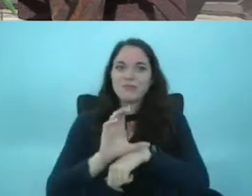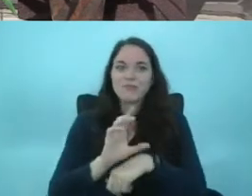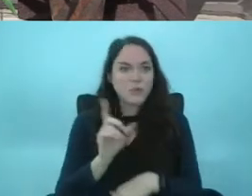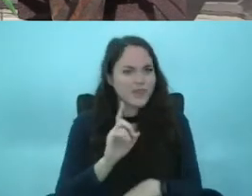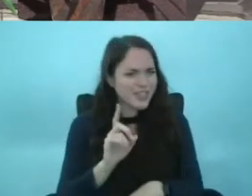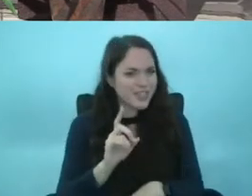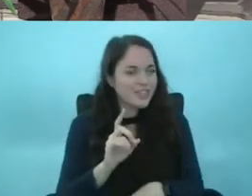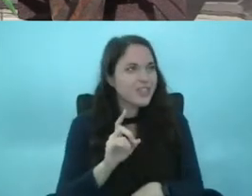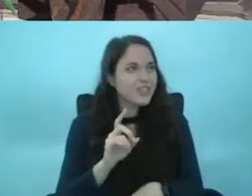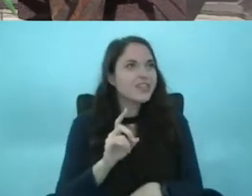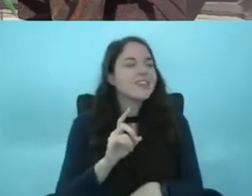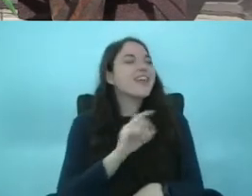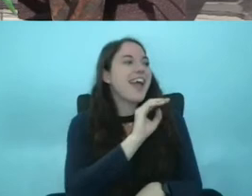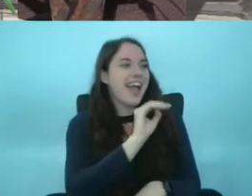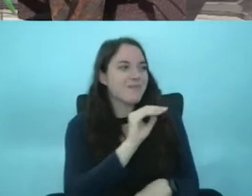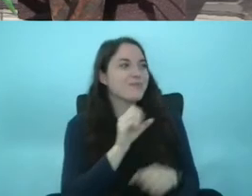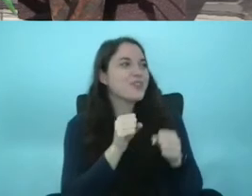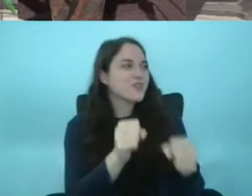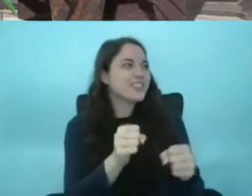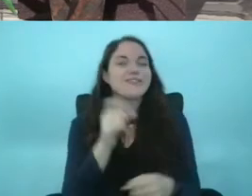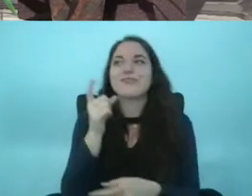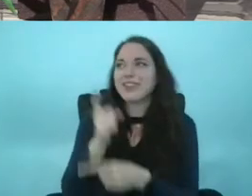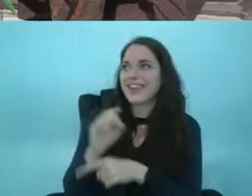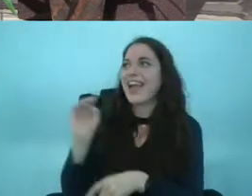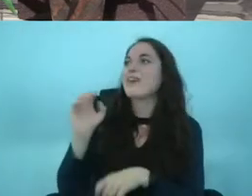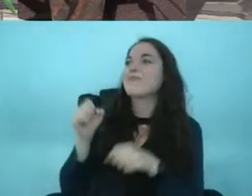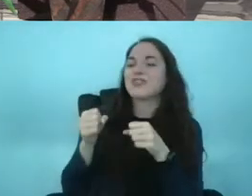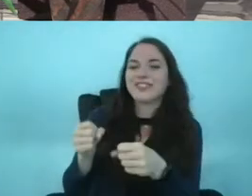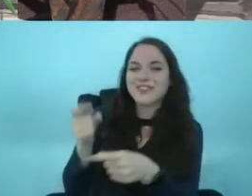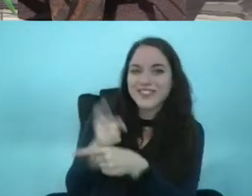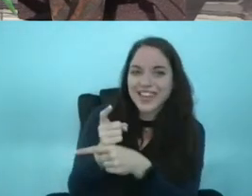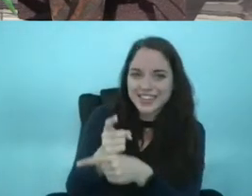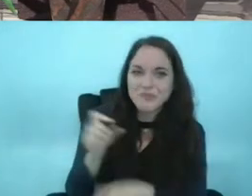M Street. And what happened was,